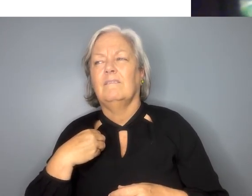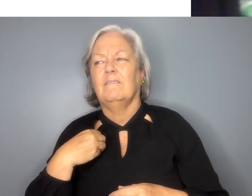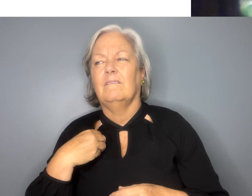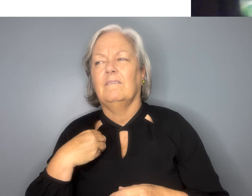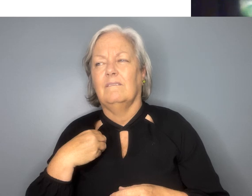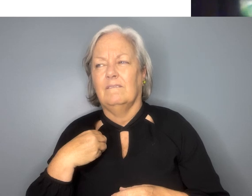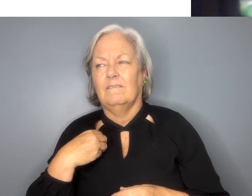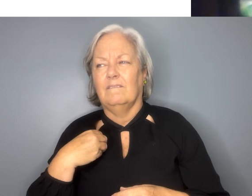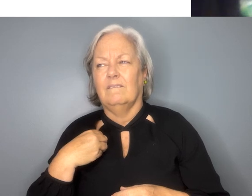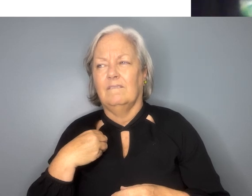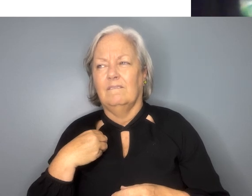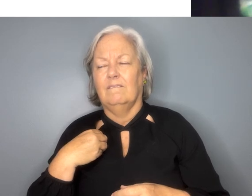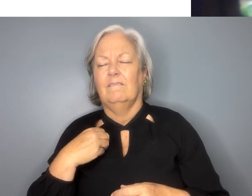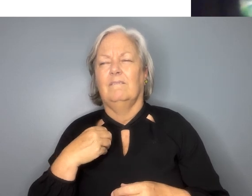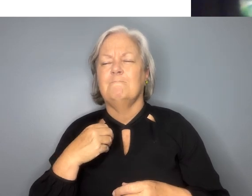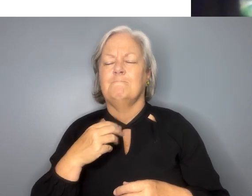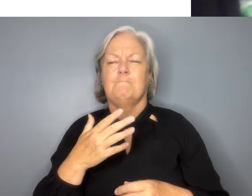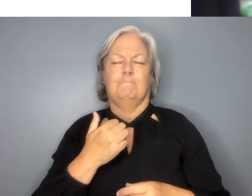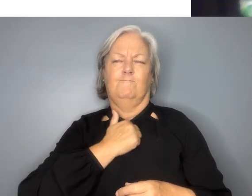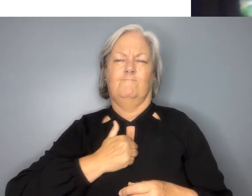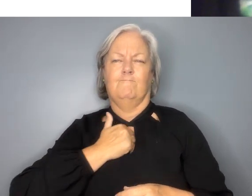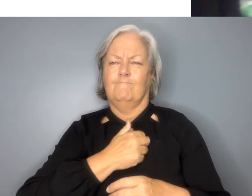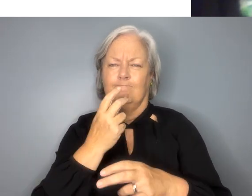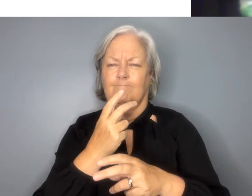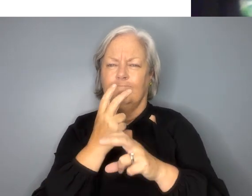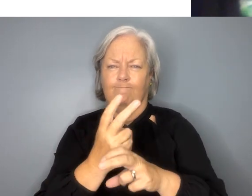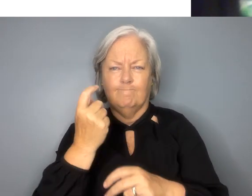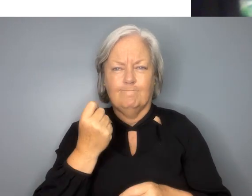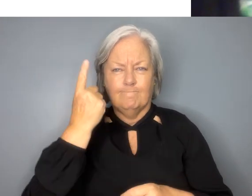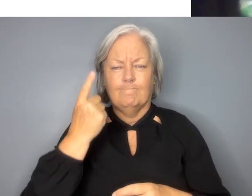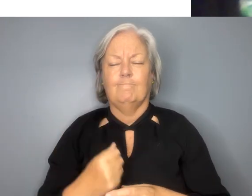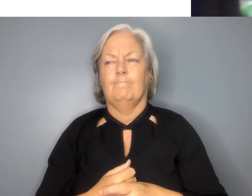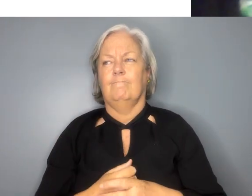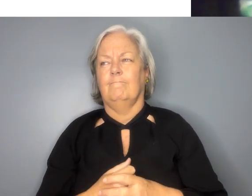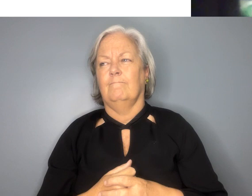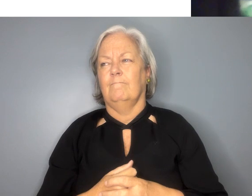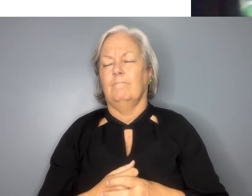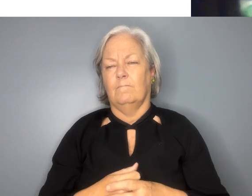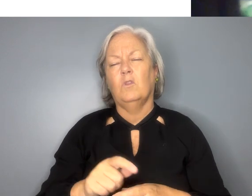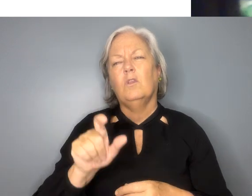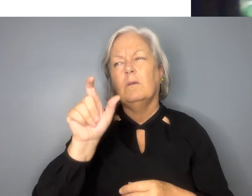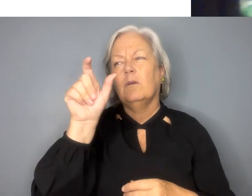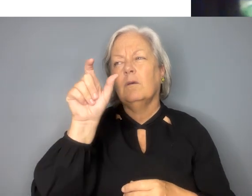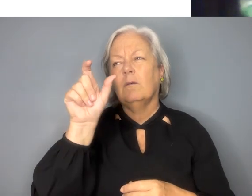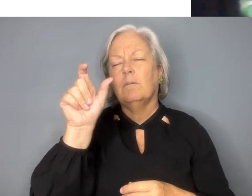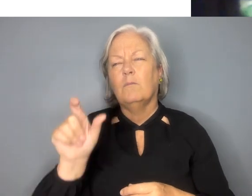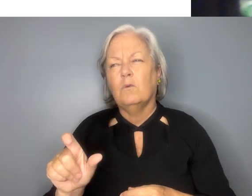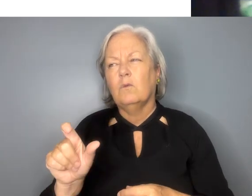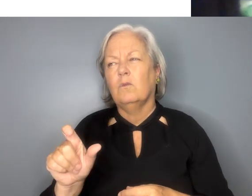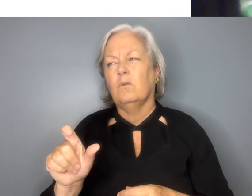of just a diagnosis and a criteria, but the objectification of a human being down to their